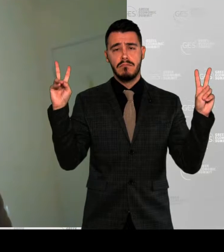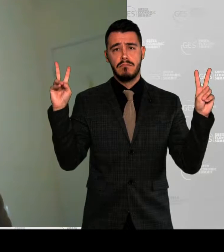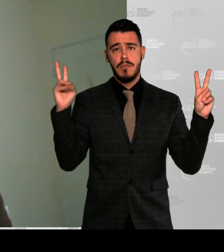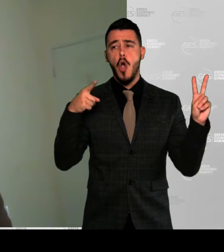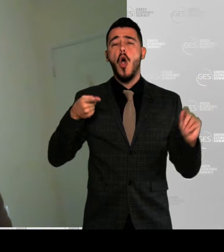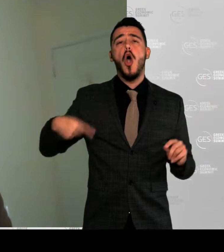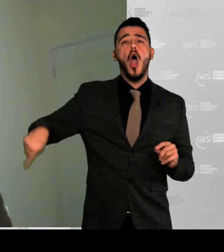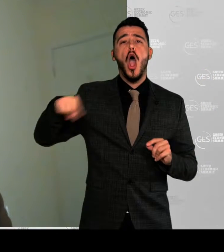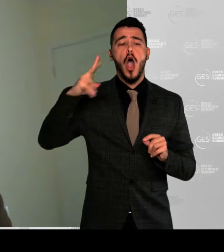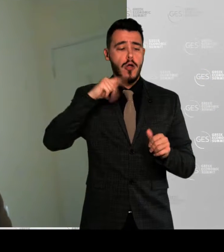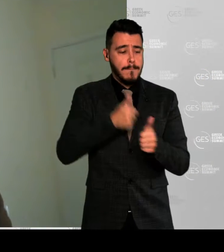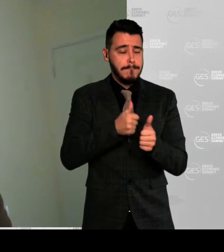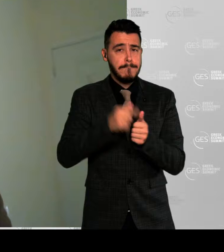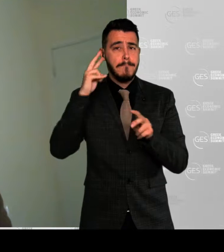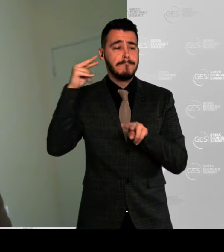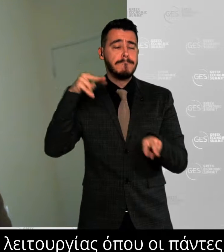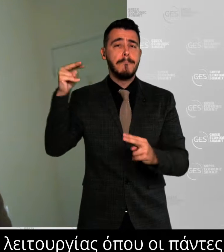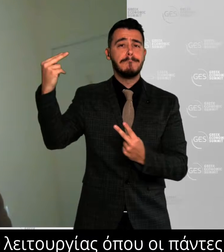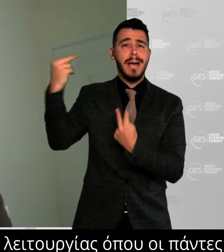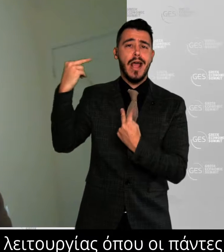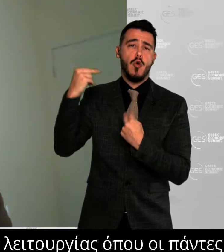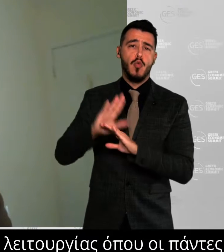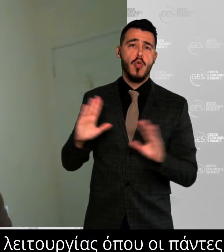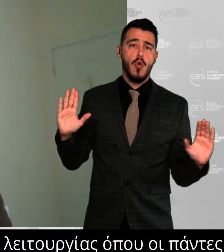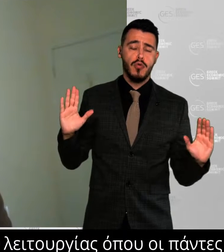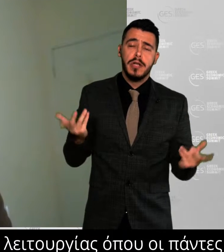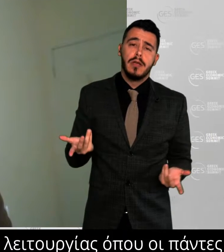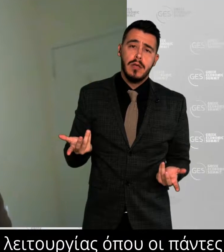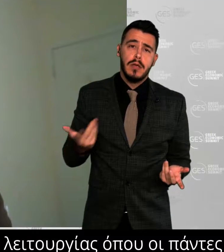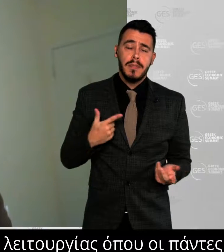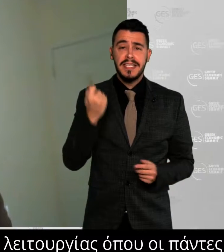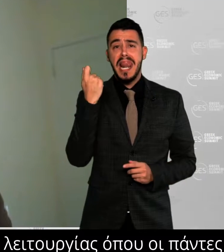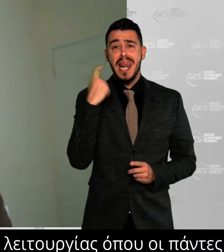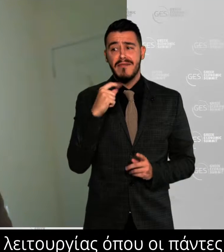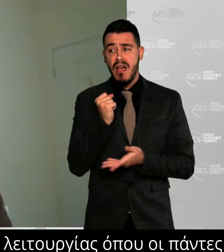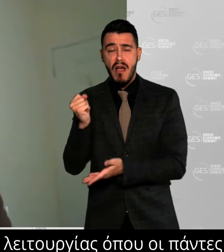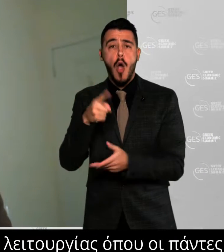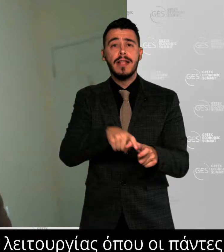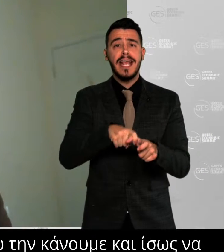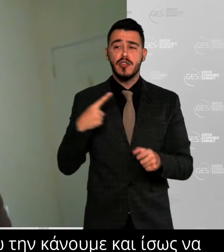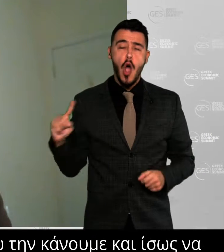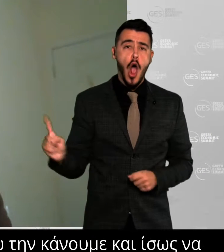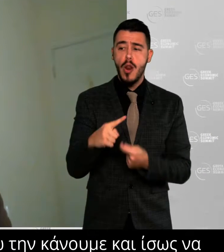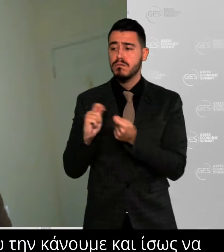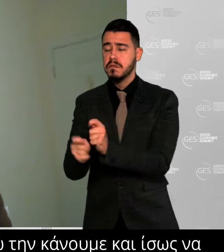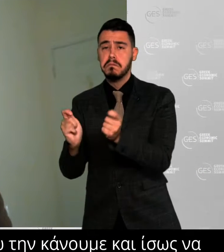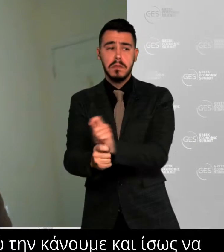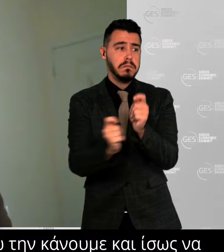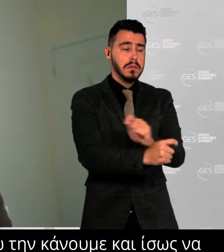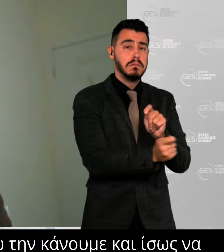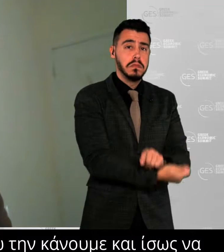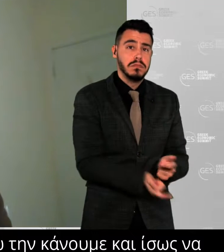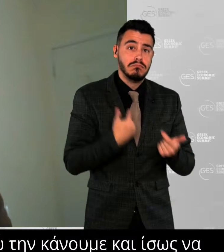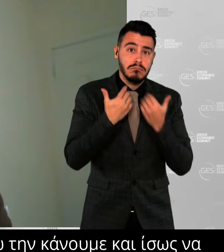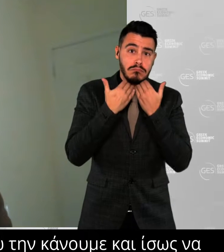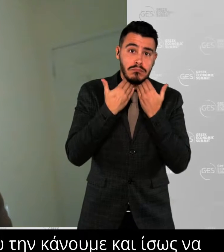do. And we may not move fast enough for everyone. And so it takes leadership, it takes intent to come out and make these commitments